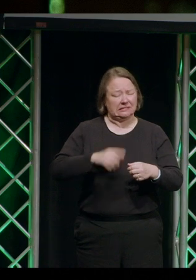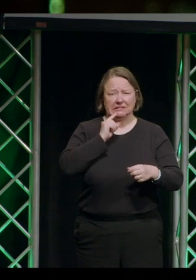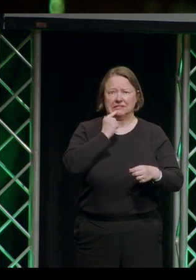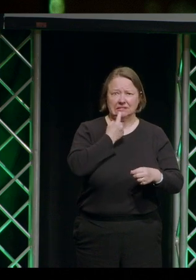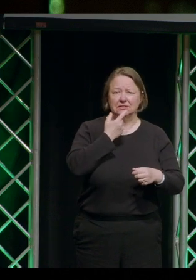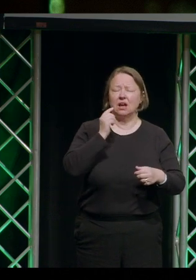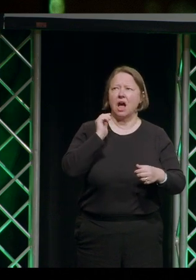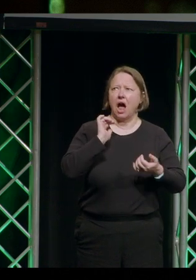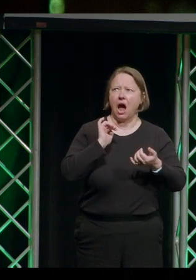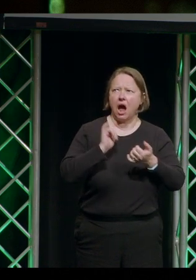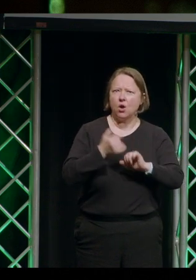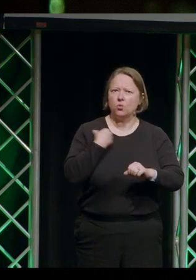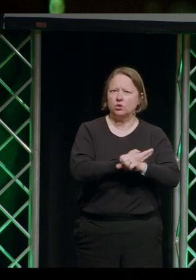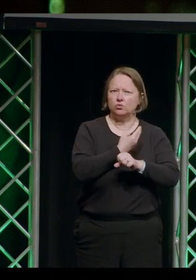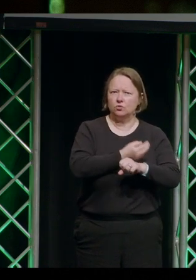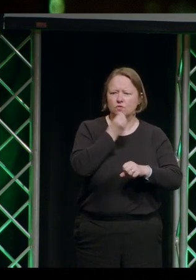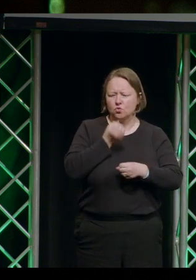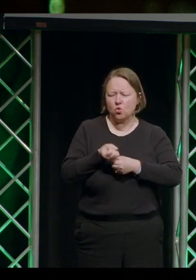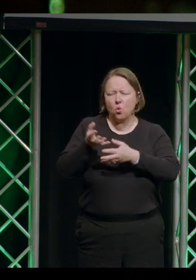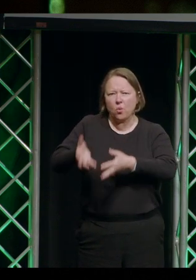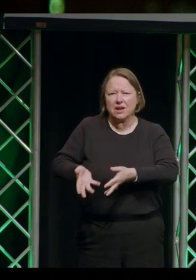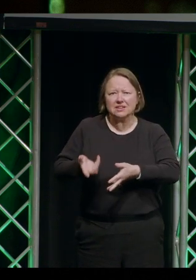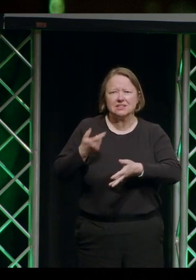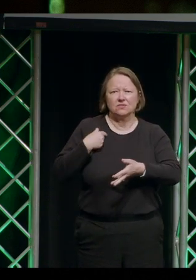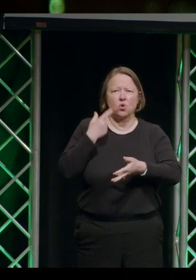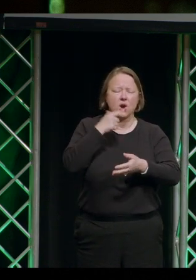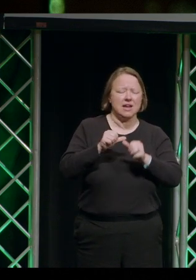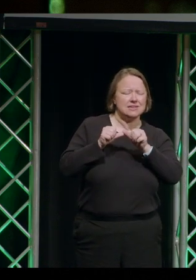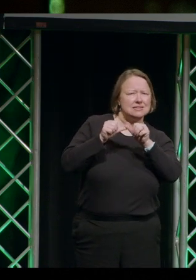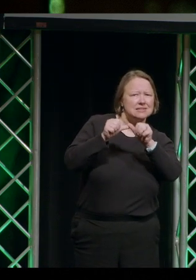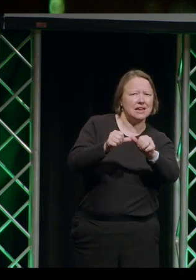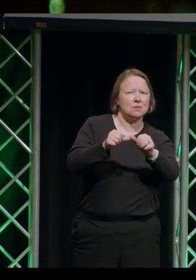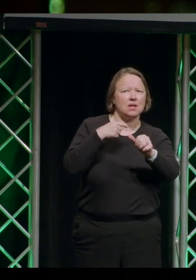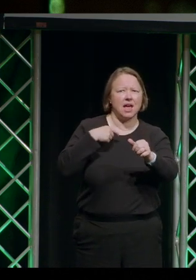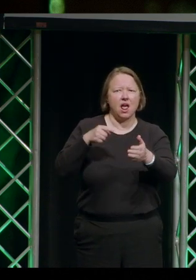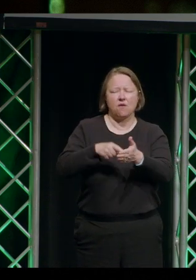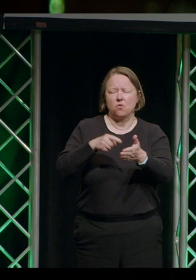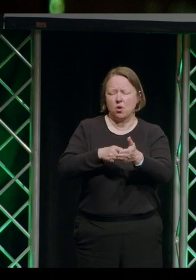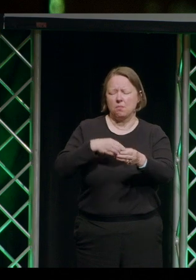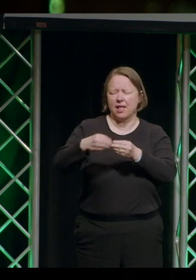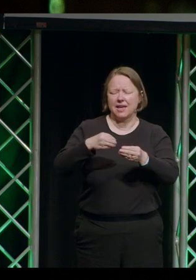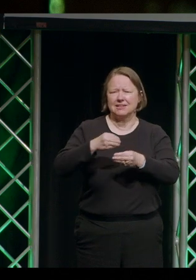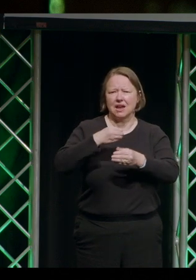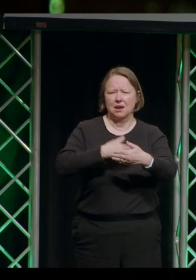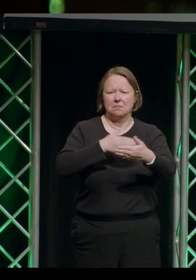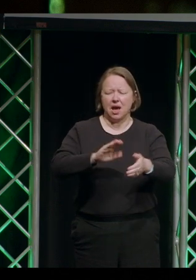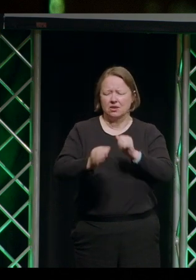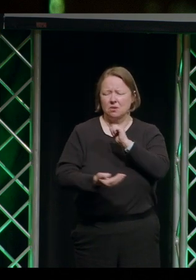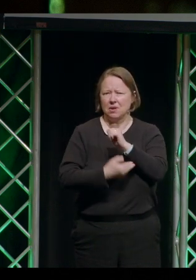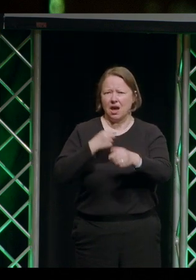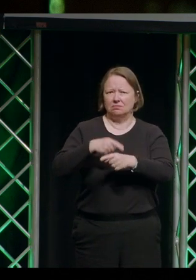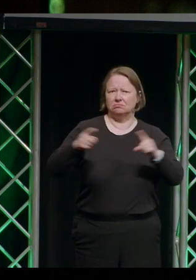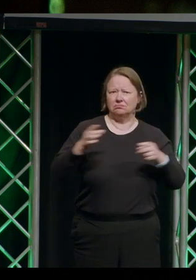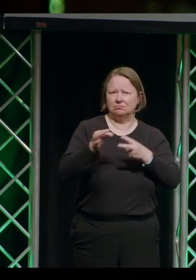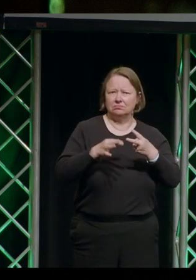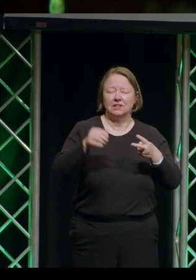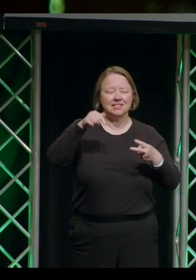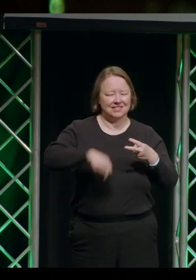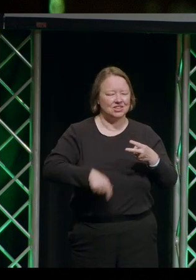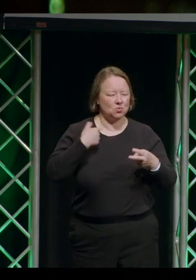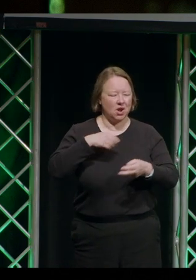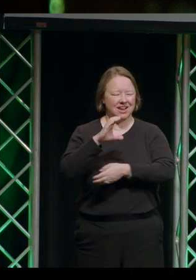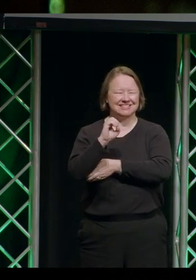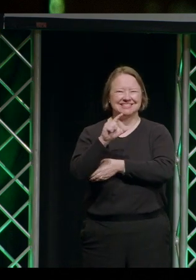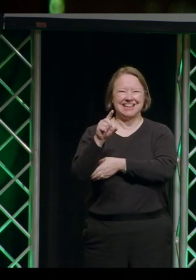we use food waste to develop a sustainable and affordable plastic packaging alternative? This is where Cellucoat comes